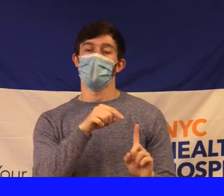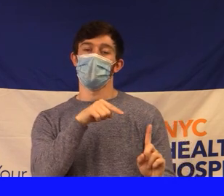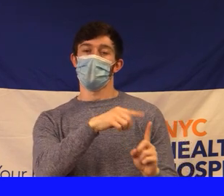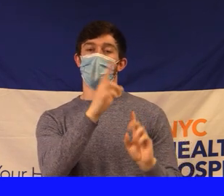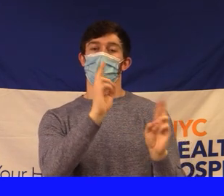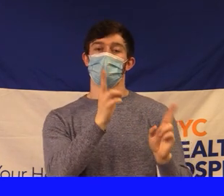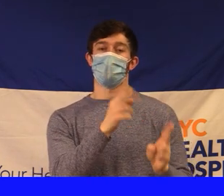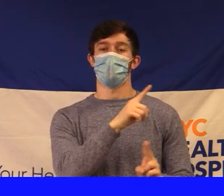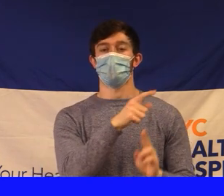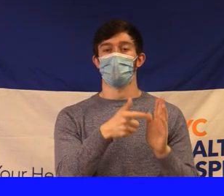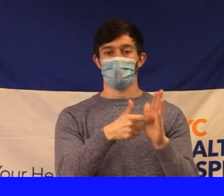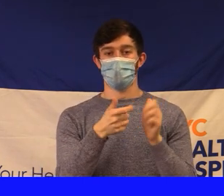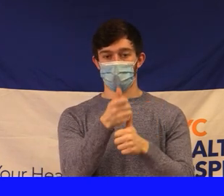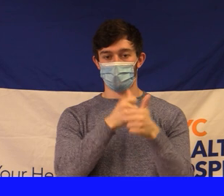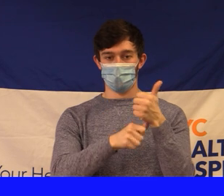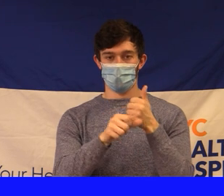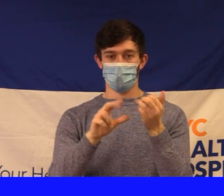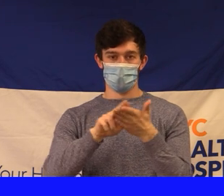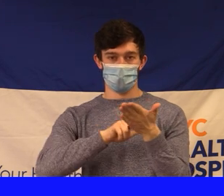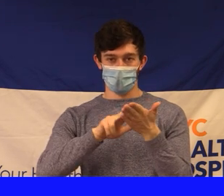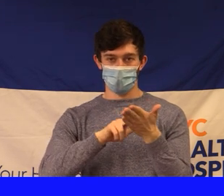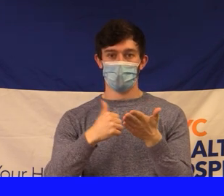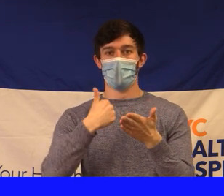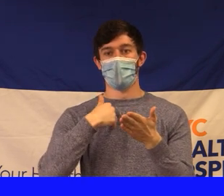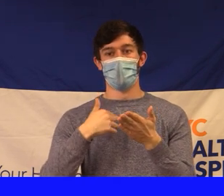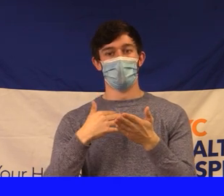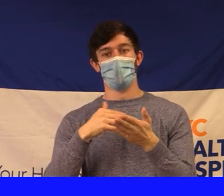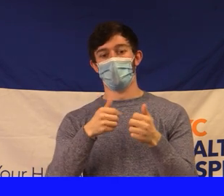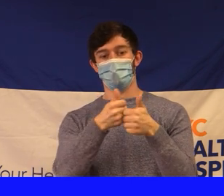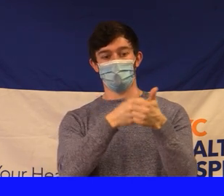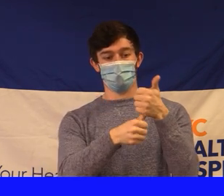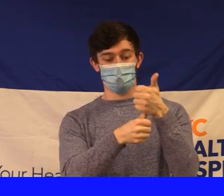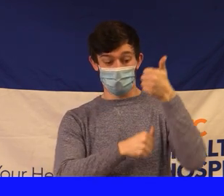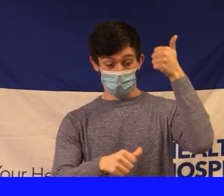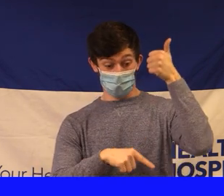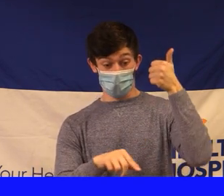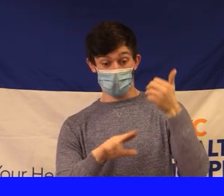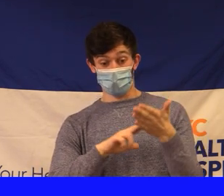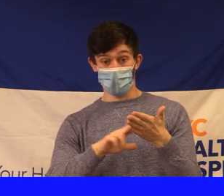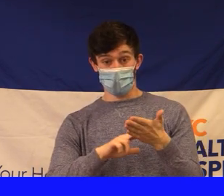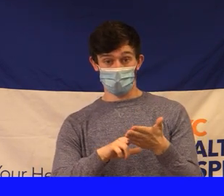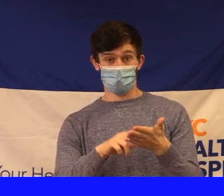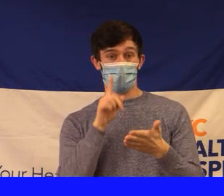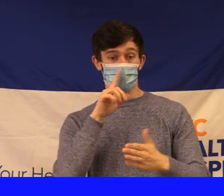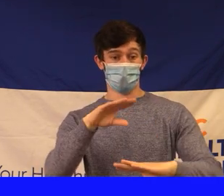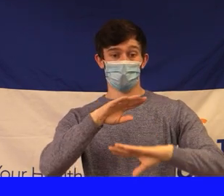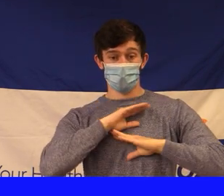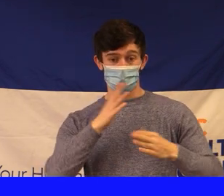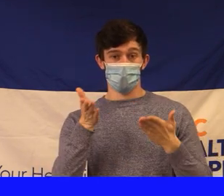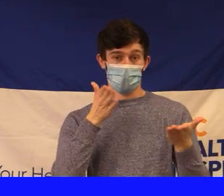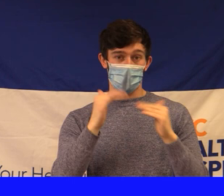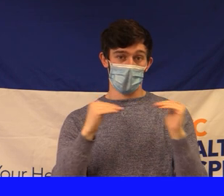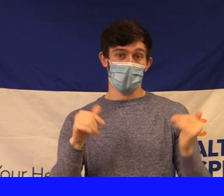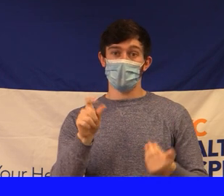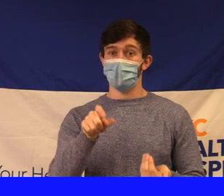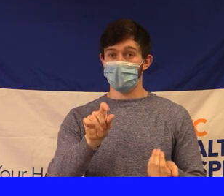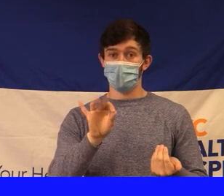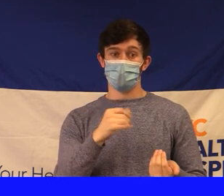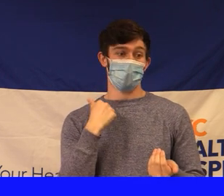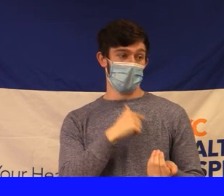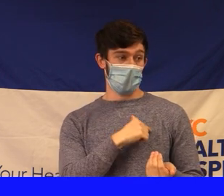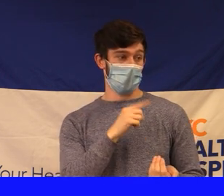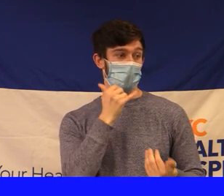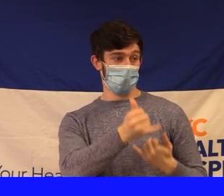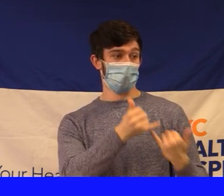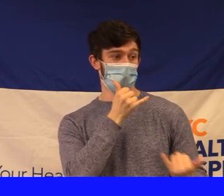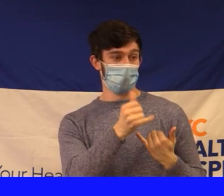to have subcontracts with other providers to be able to meet the service level needs. And